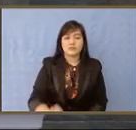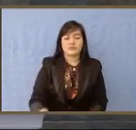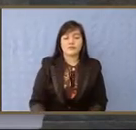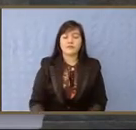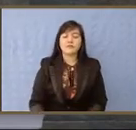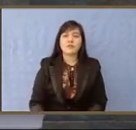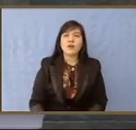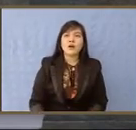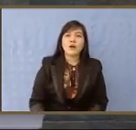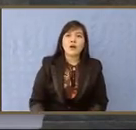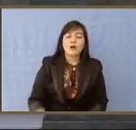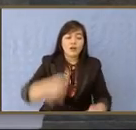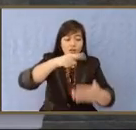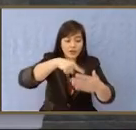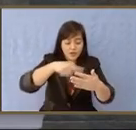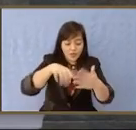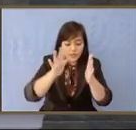Alright?